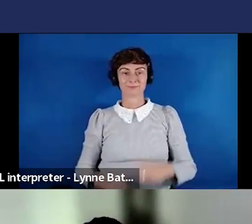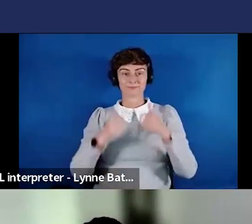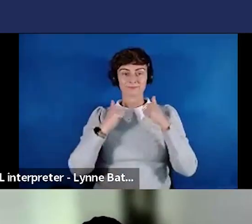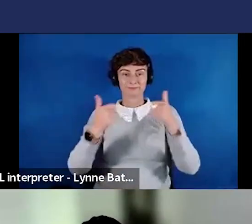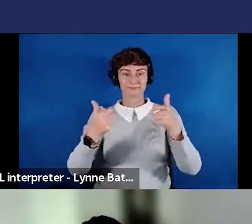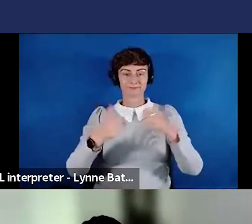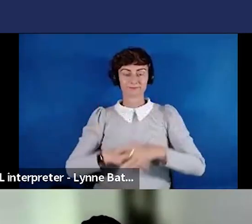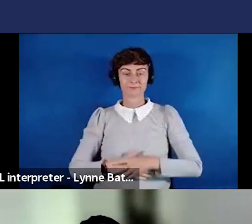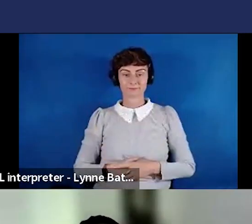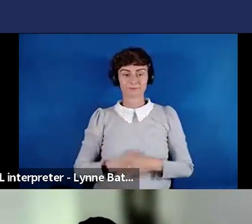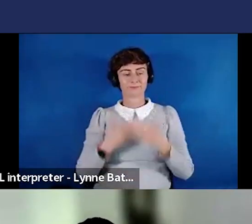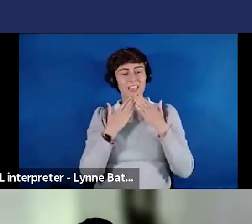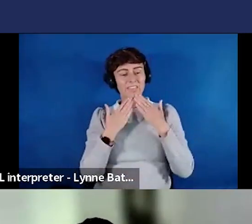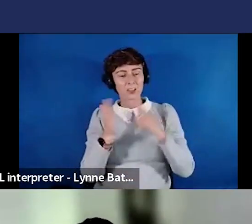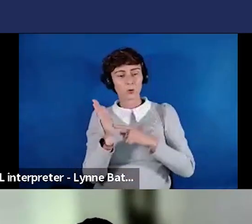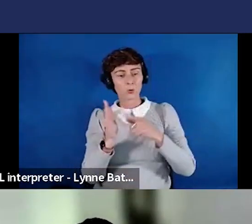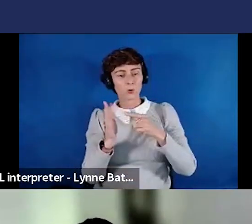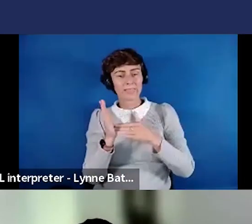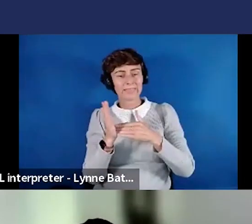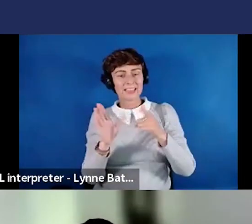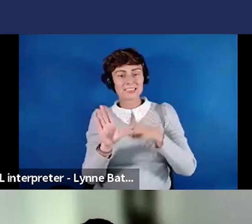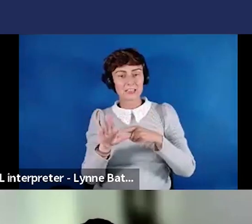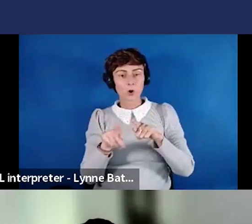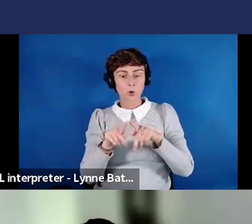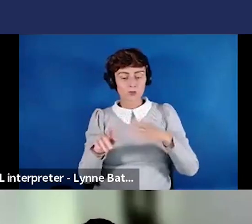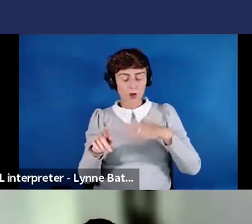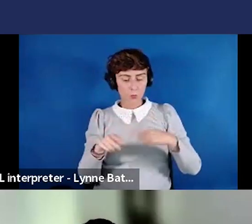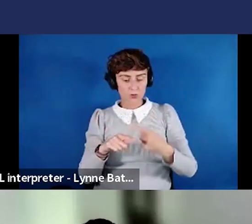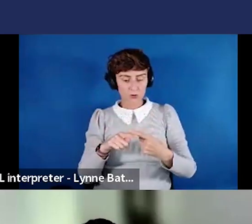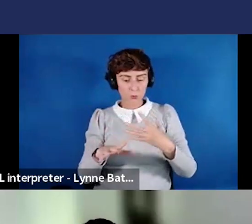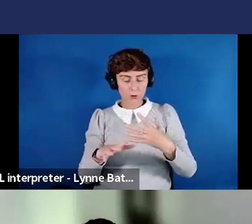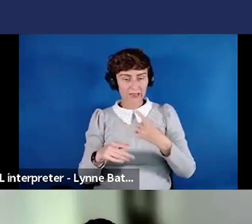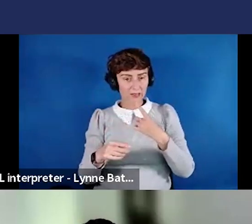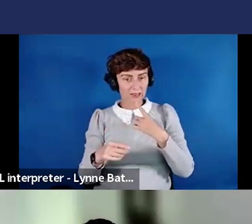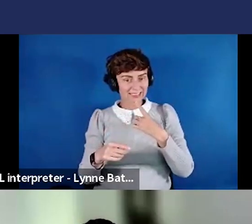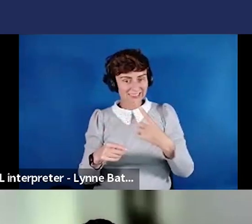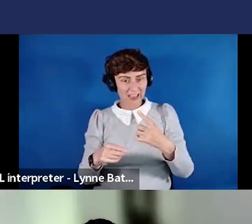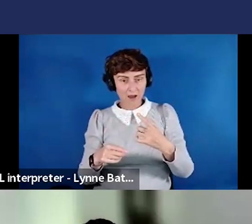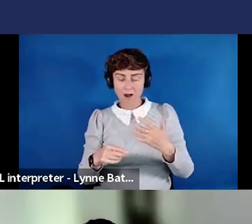Absolutely, thanks, Lizzie. And I just wanted to quickly say I'm really grateful to have this kind of range of